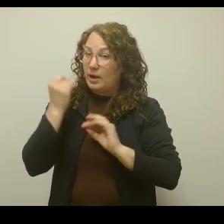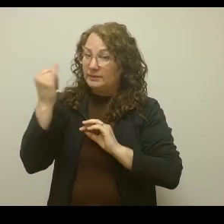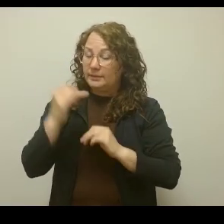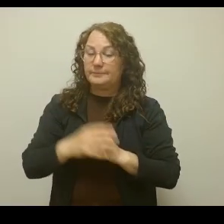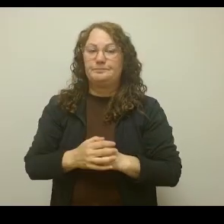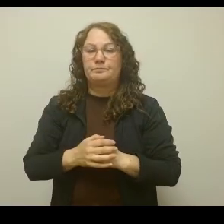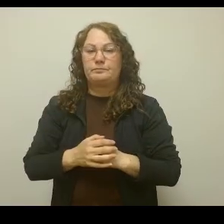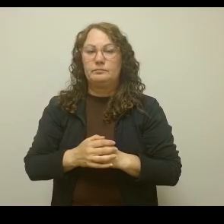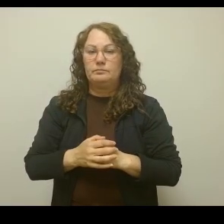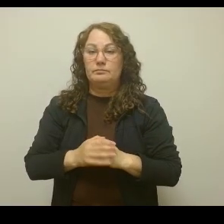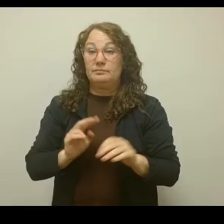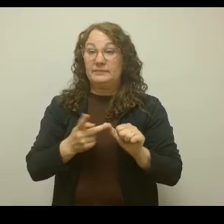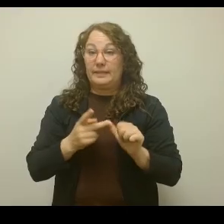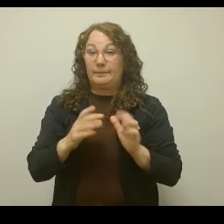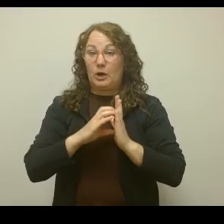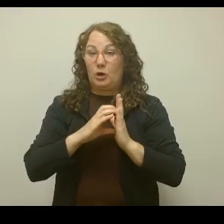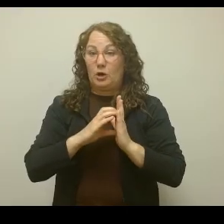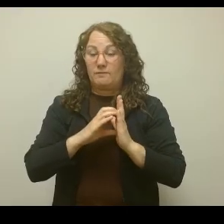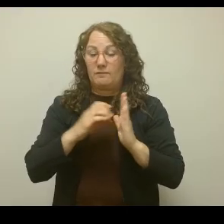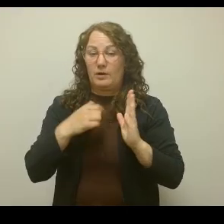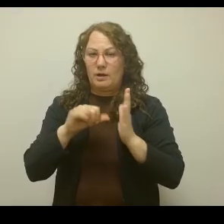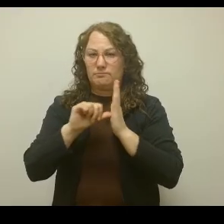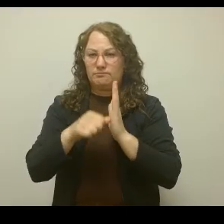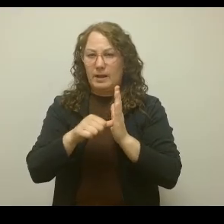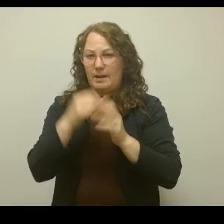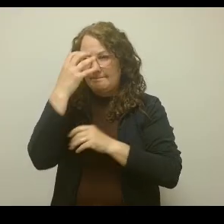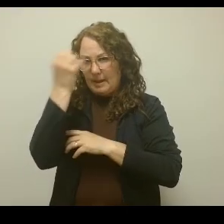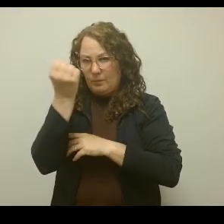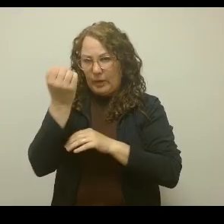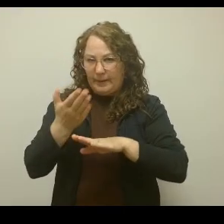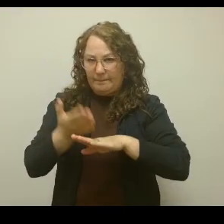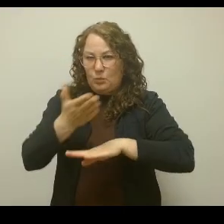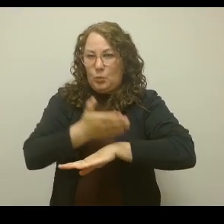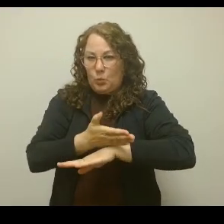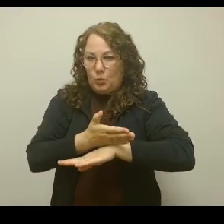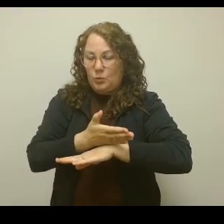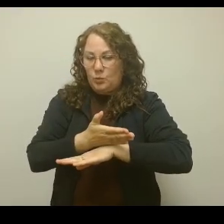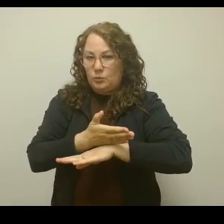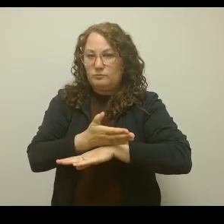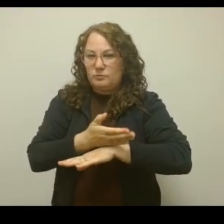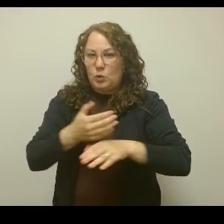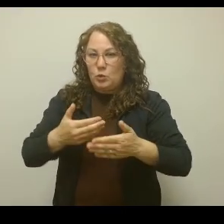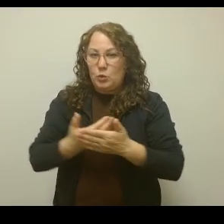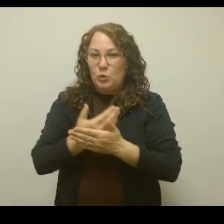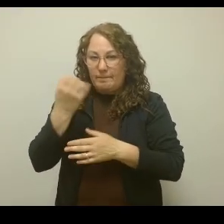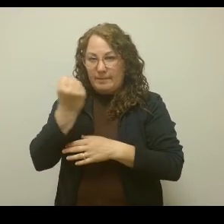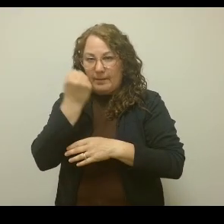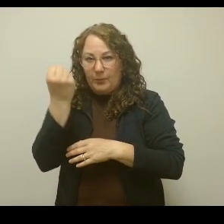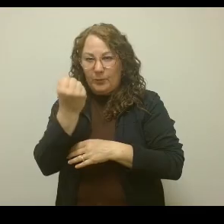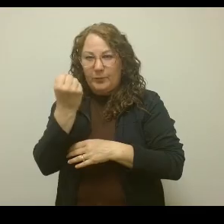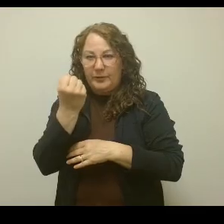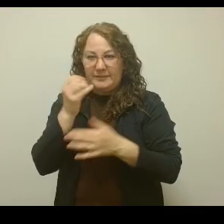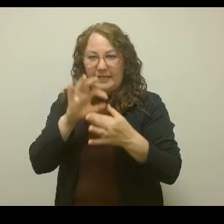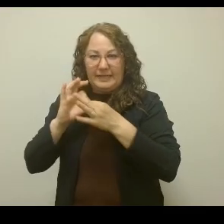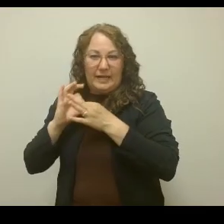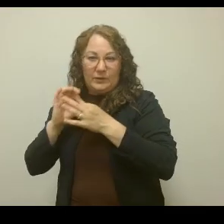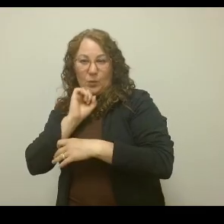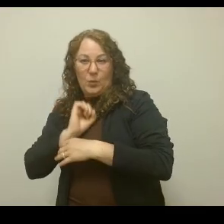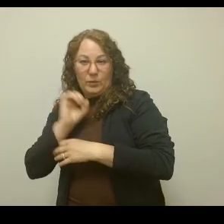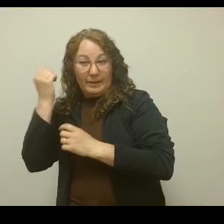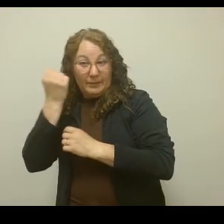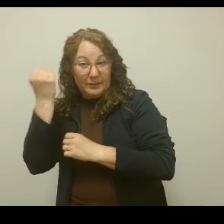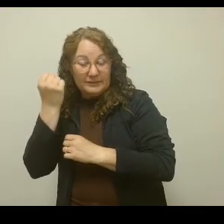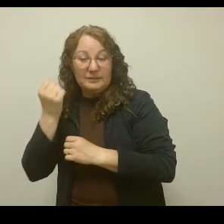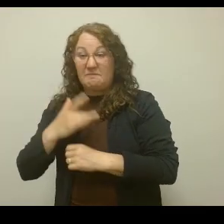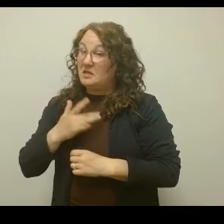Second paragraph, I've highlighted memory improves with use as new memories are created and connected to older ones. So I